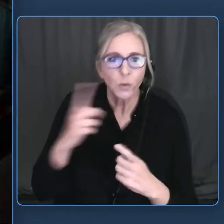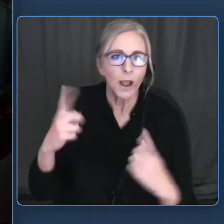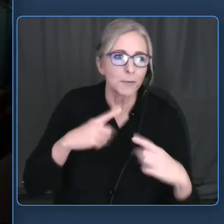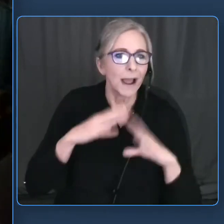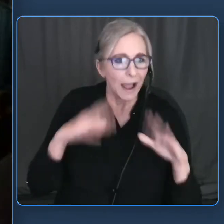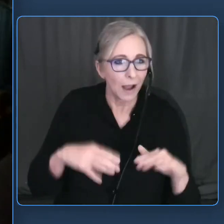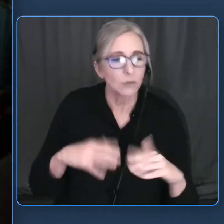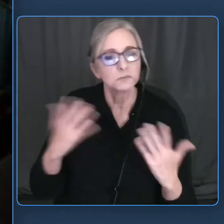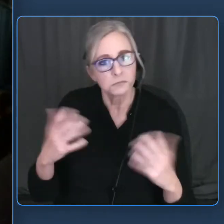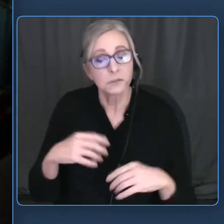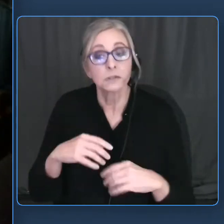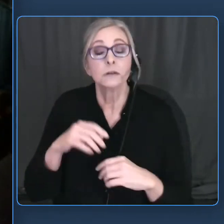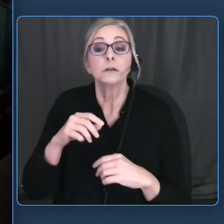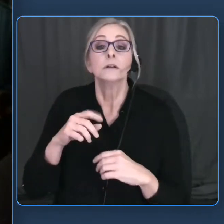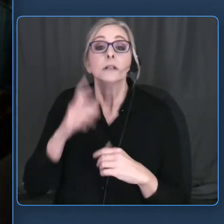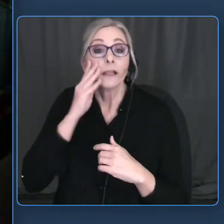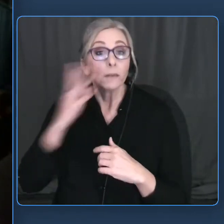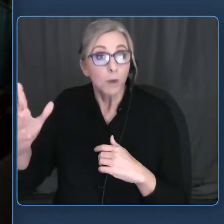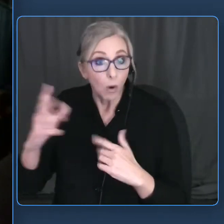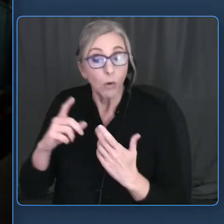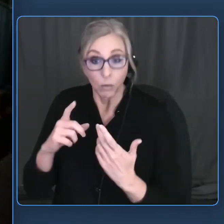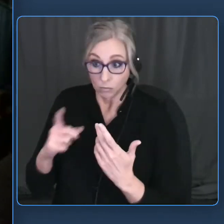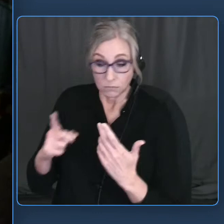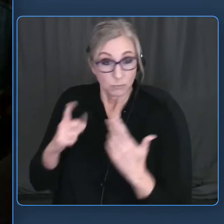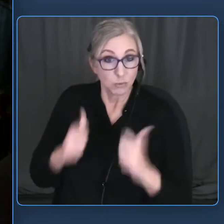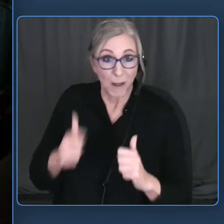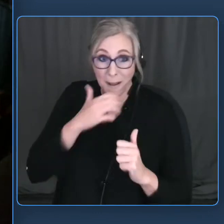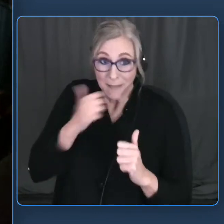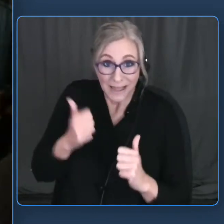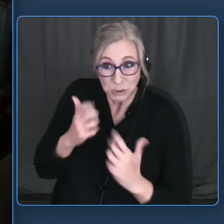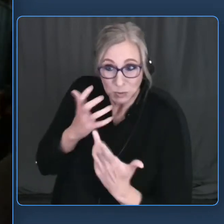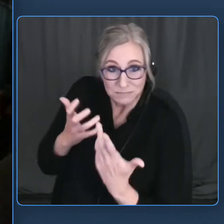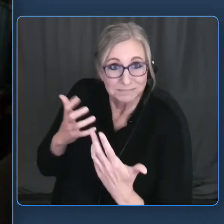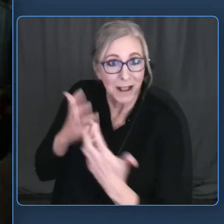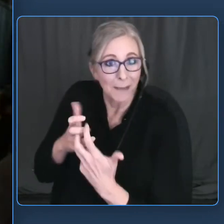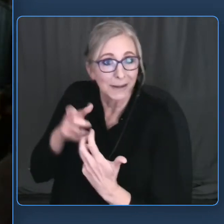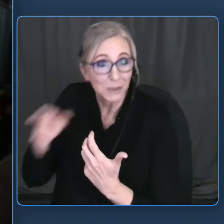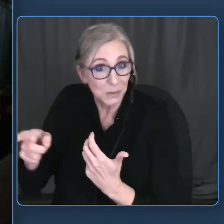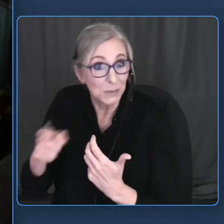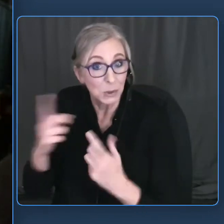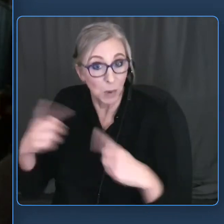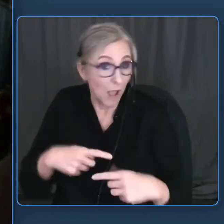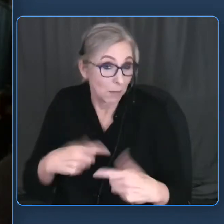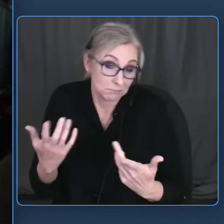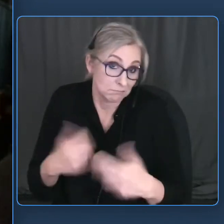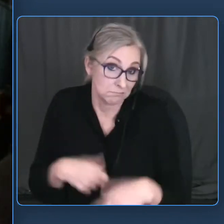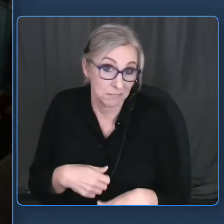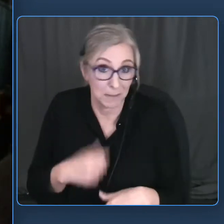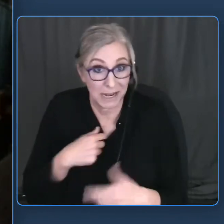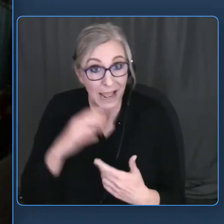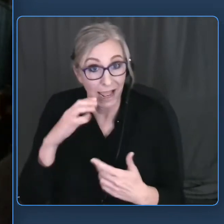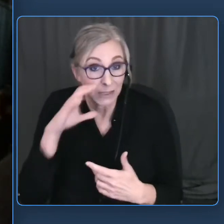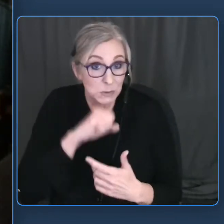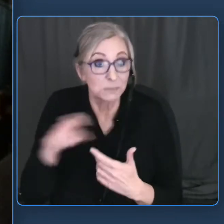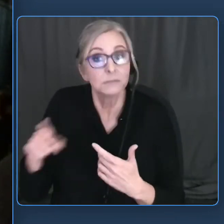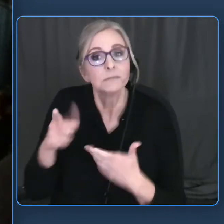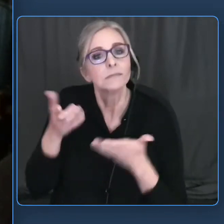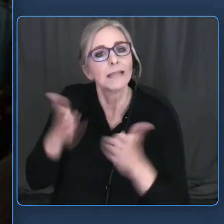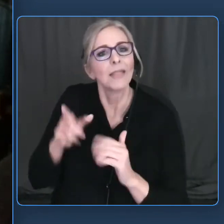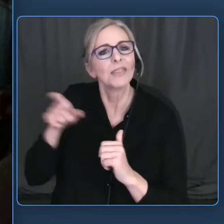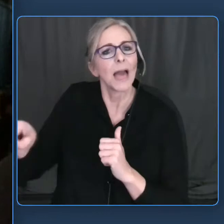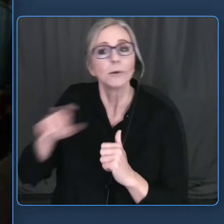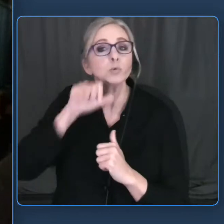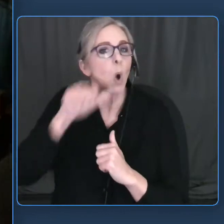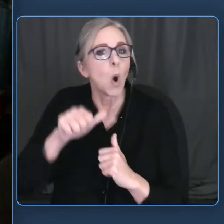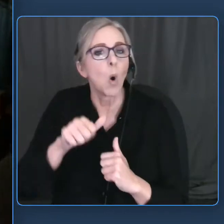any, and but to let them know that you're going to do your best to accommodate them, I would think. And just leave it up to them.